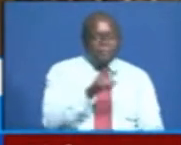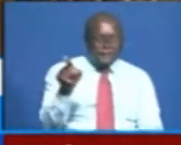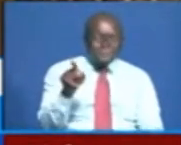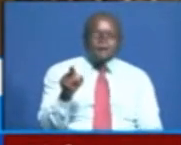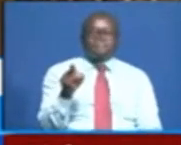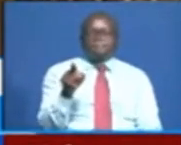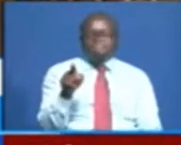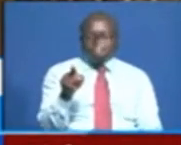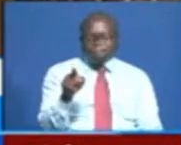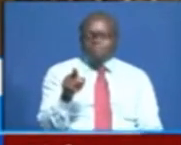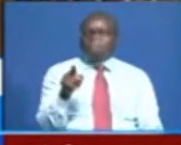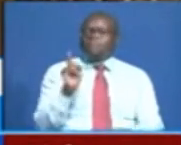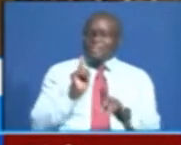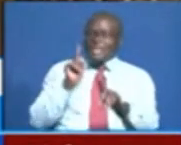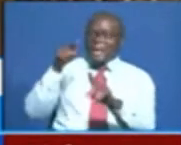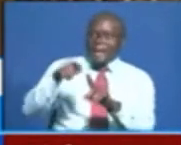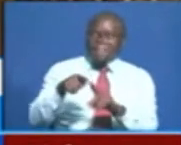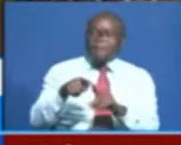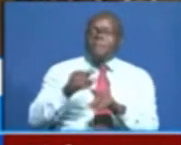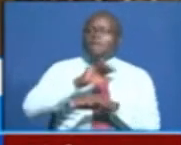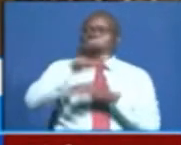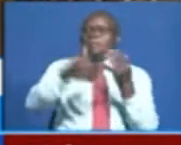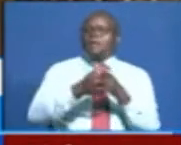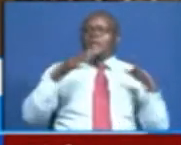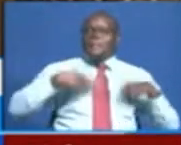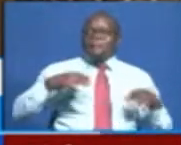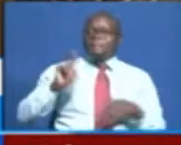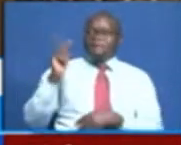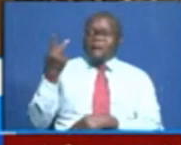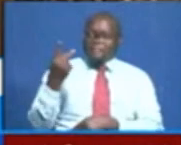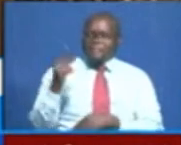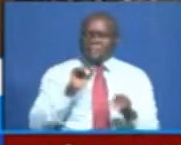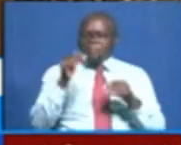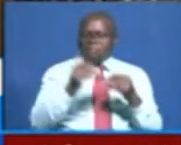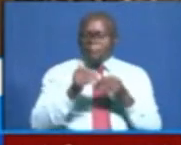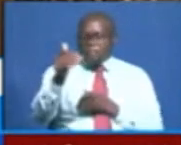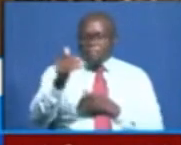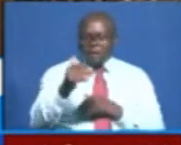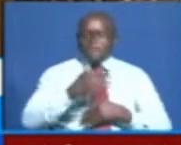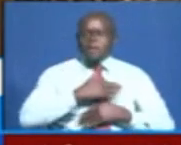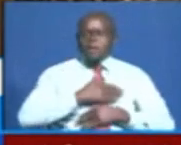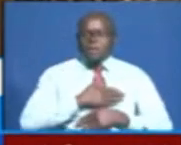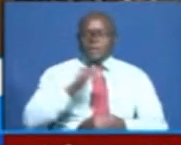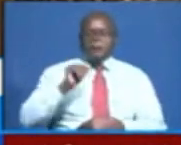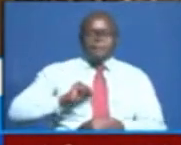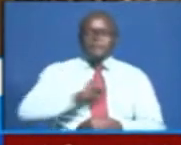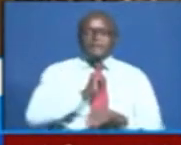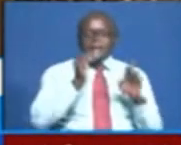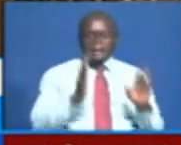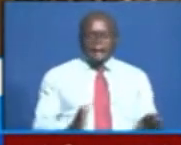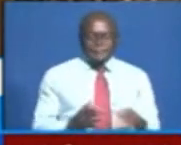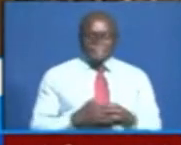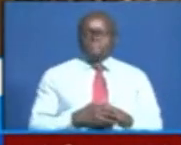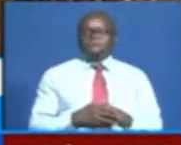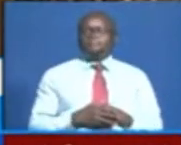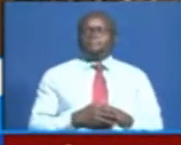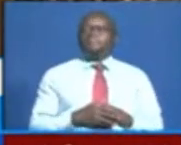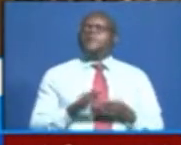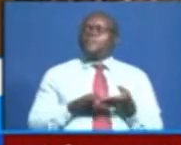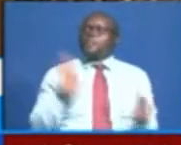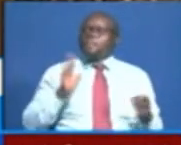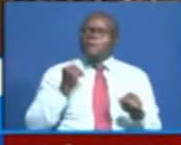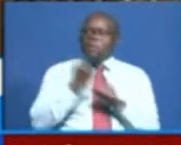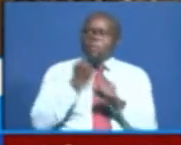and aspirations of ordinary Mwananchi. Going forward, Honorable Senators, with the rich blend of